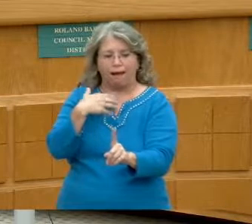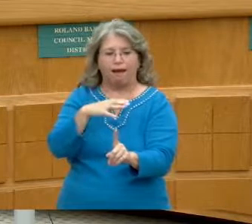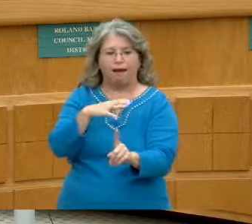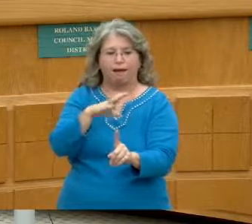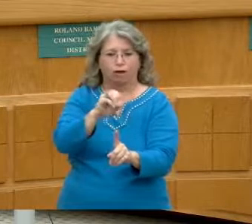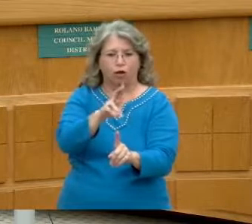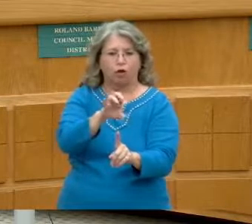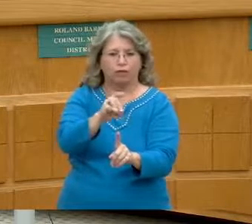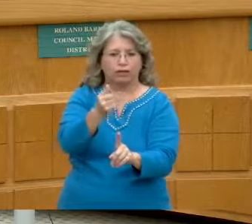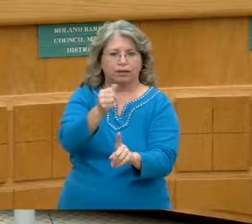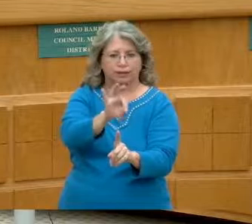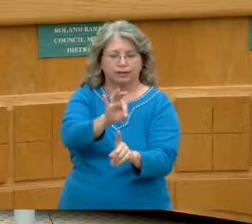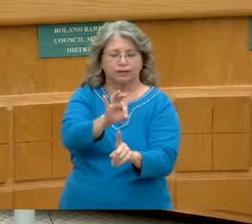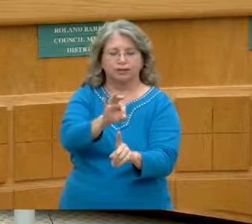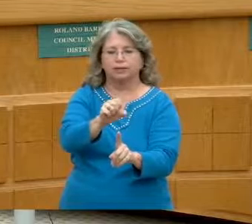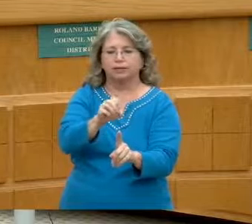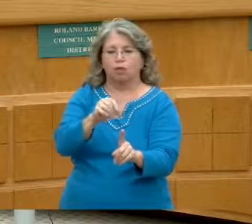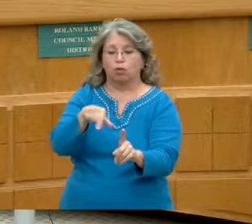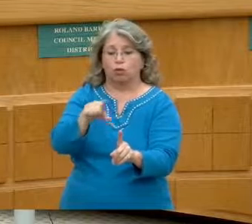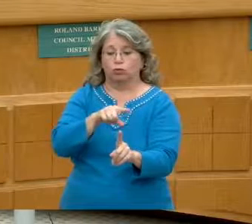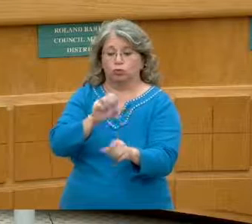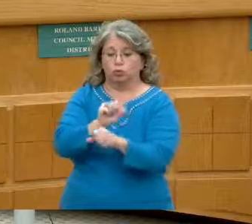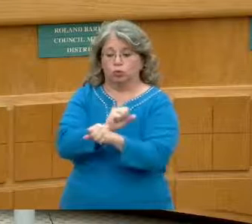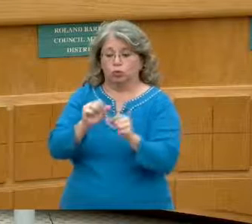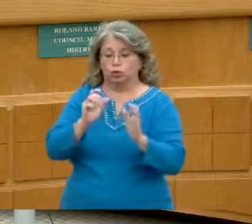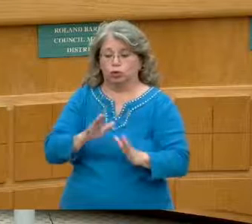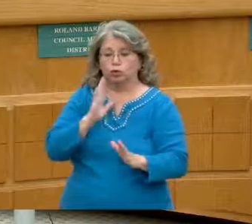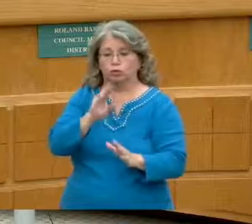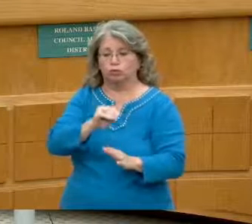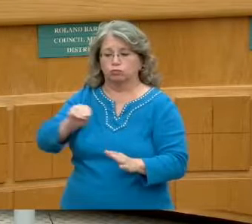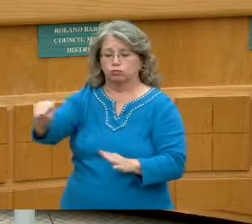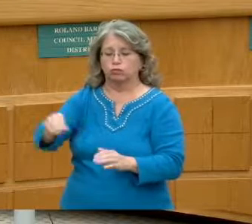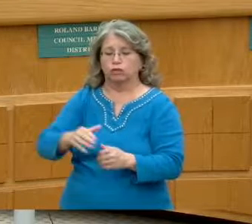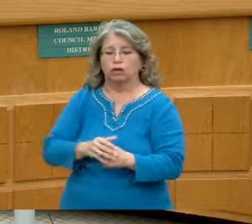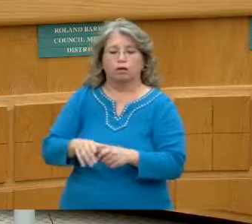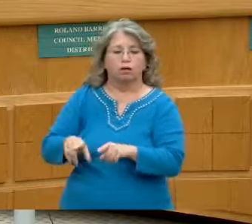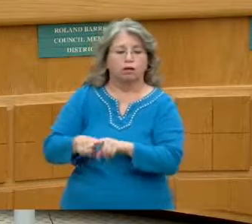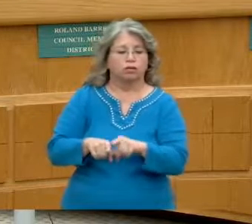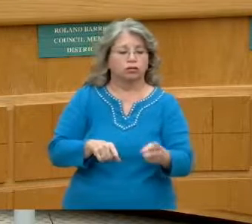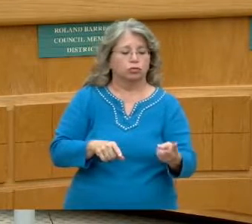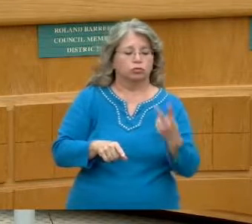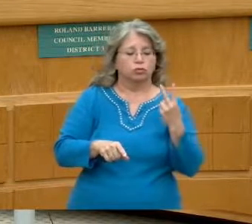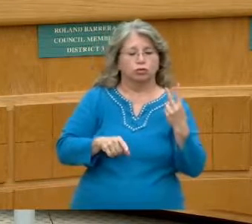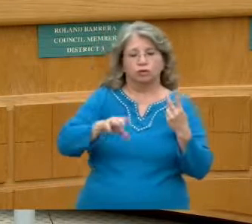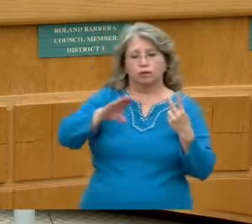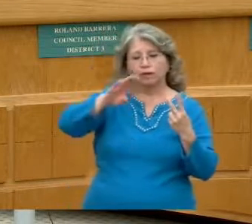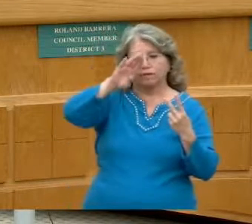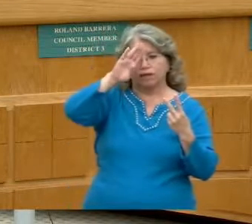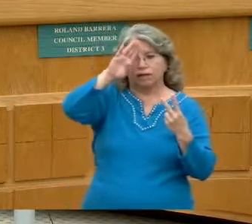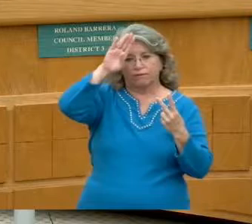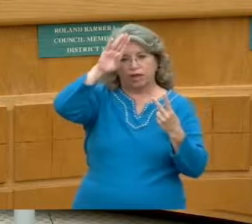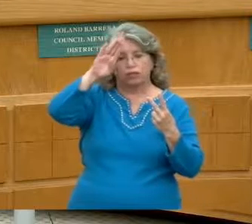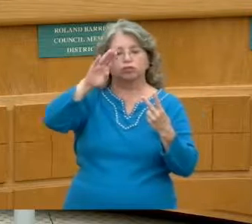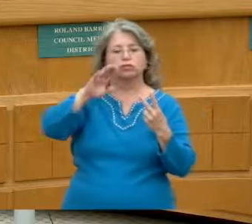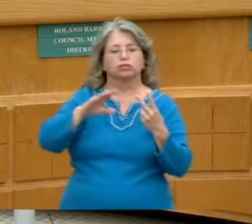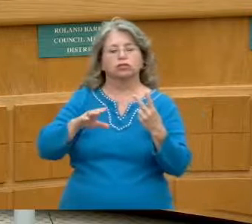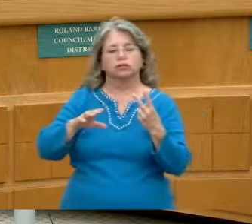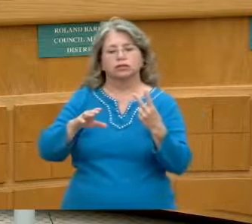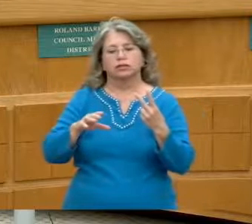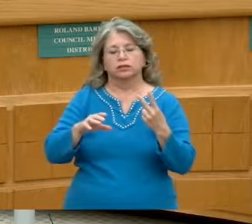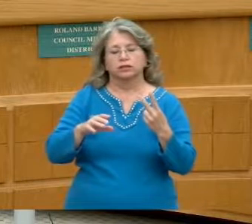give you an update on them, as well as 2 firefighters that transported a person that had the virus as